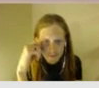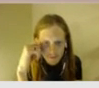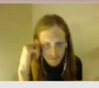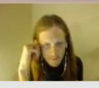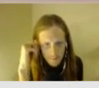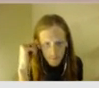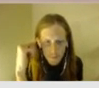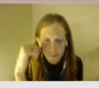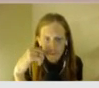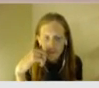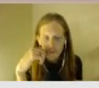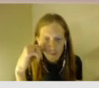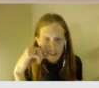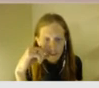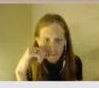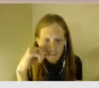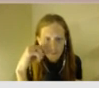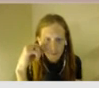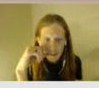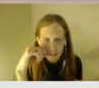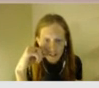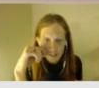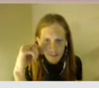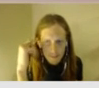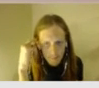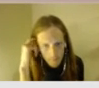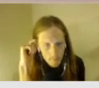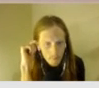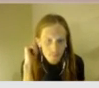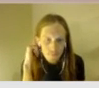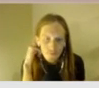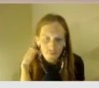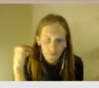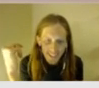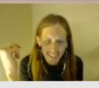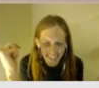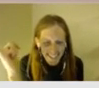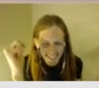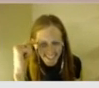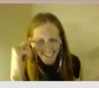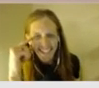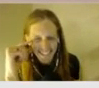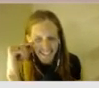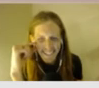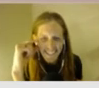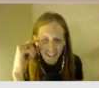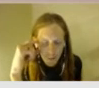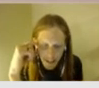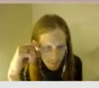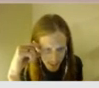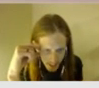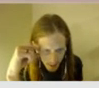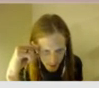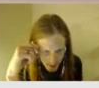other reason in the world, but just because something inside of us tells us to go out there at 5:30 in the morning and go make photos, you know? Well,